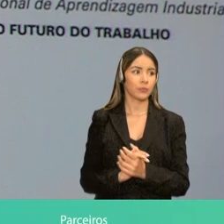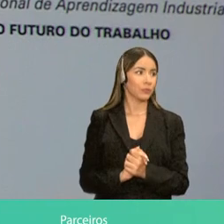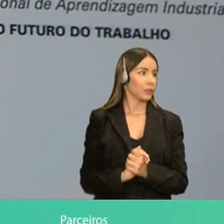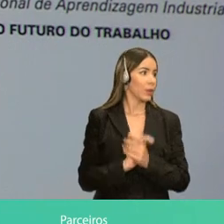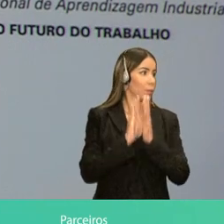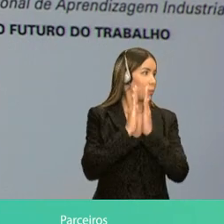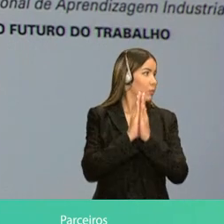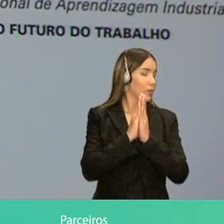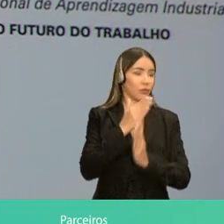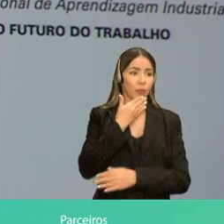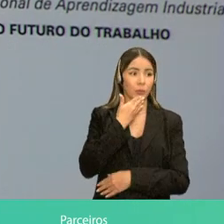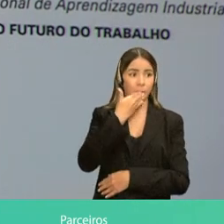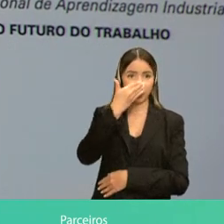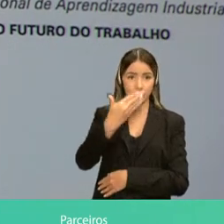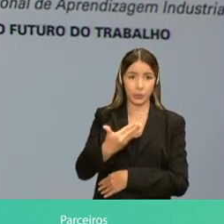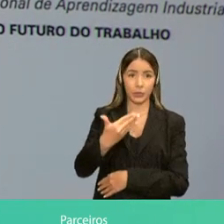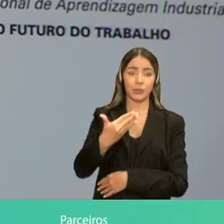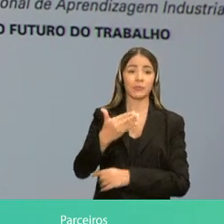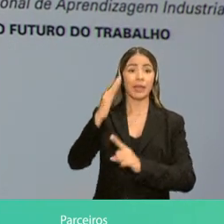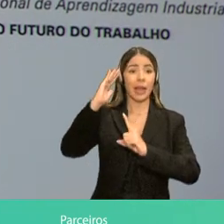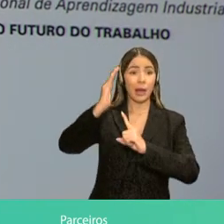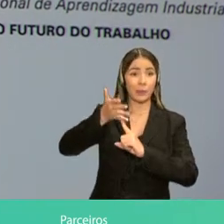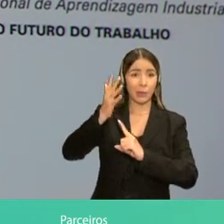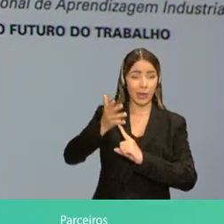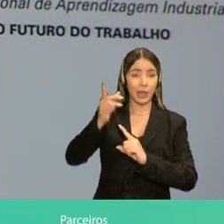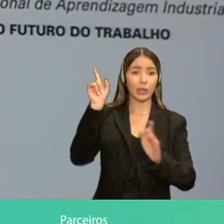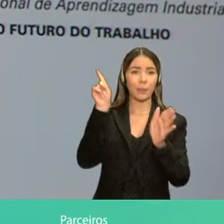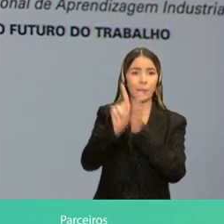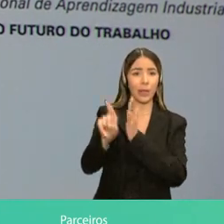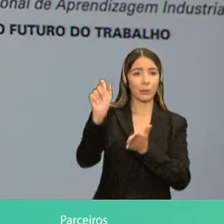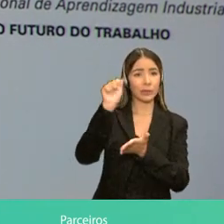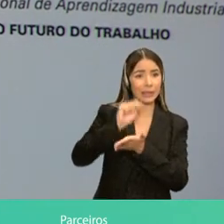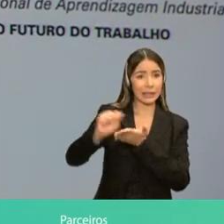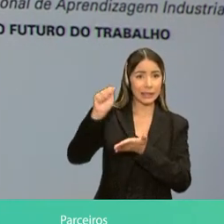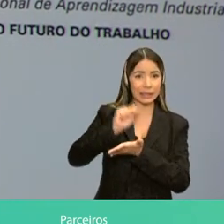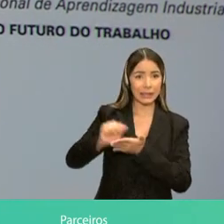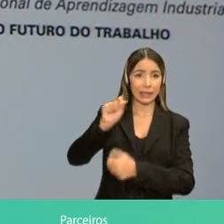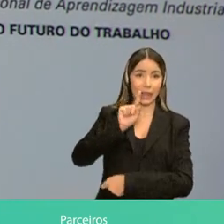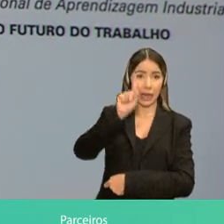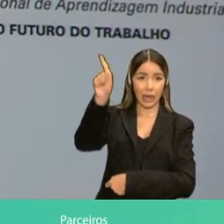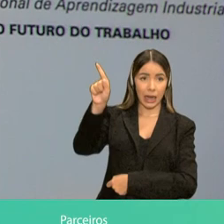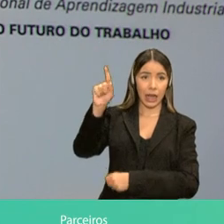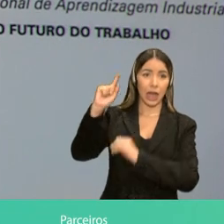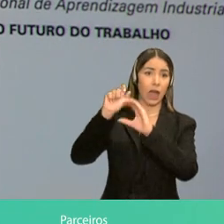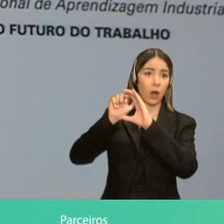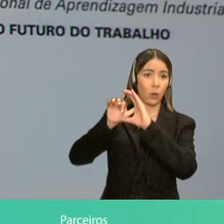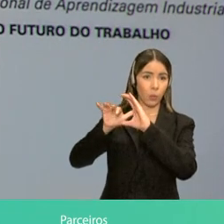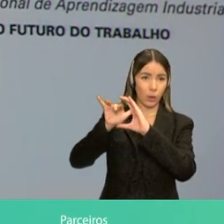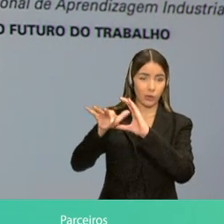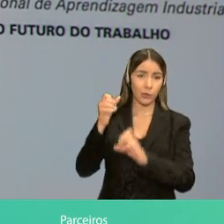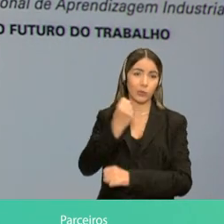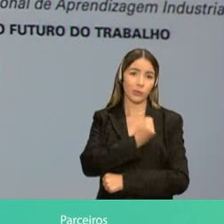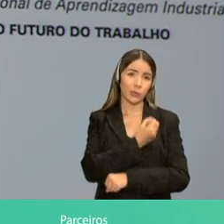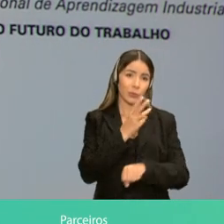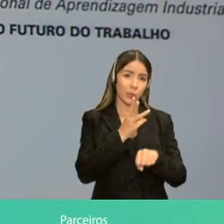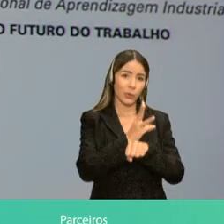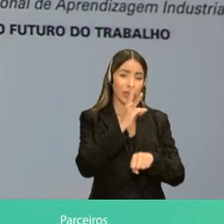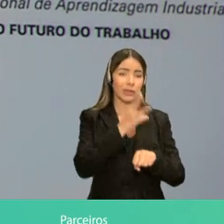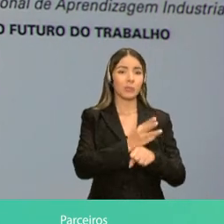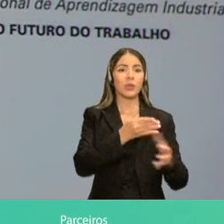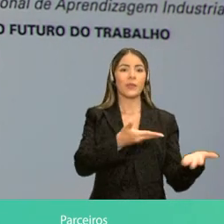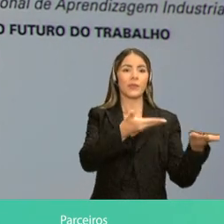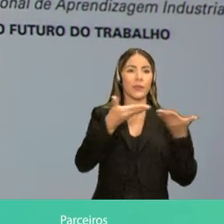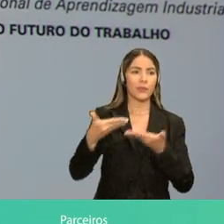the audience please participate through written questions, and let's call the video